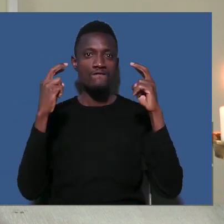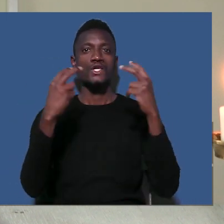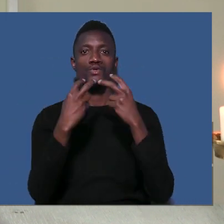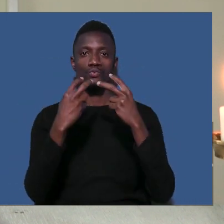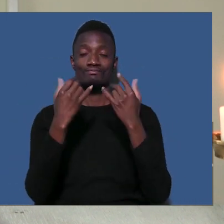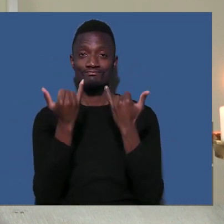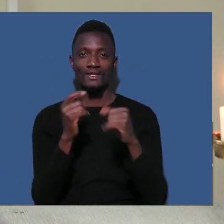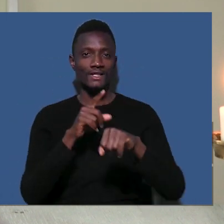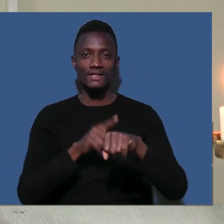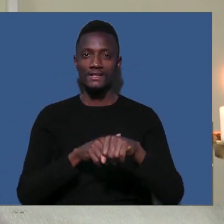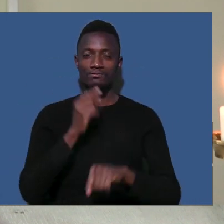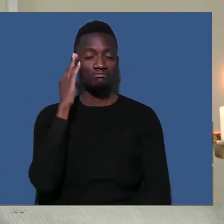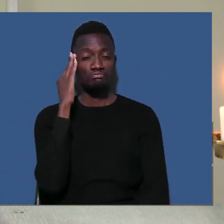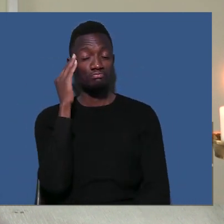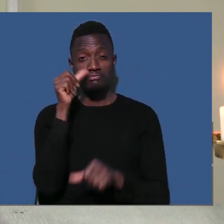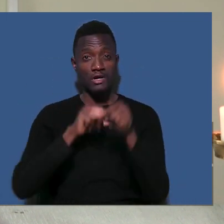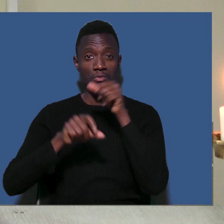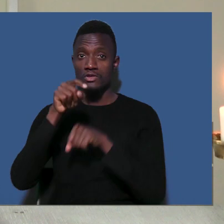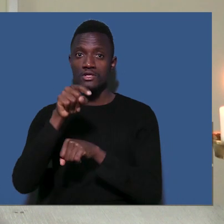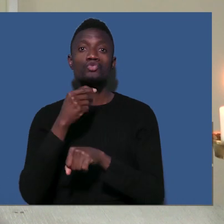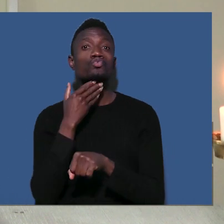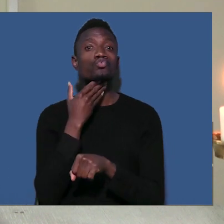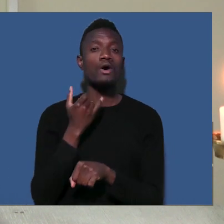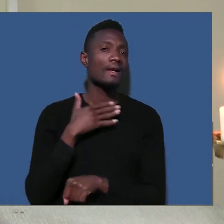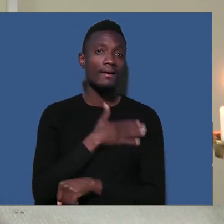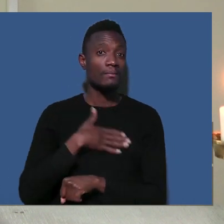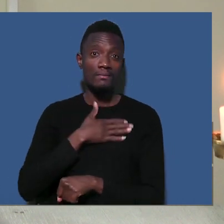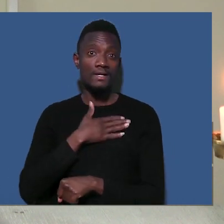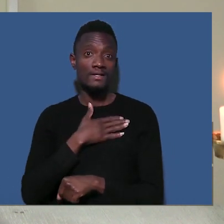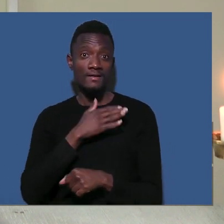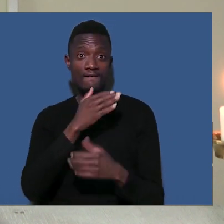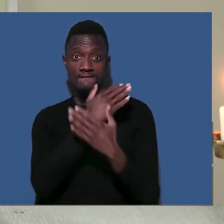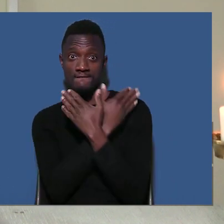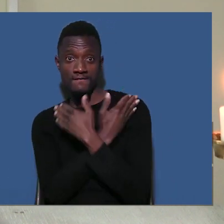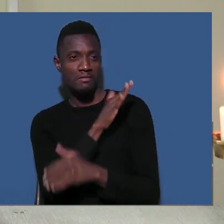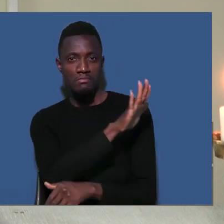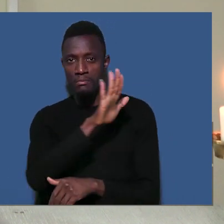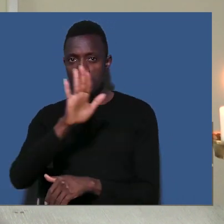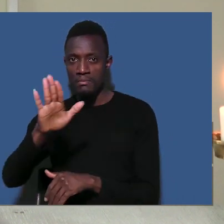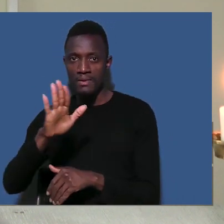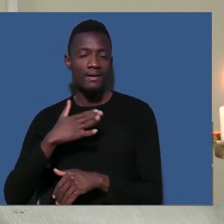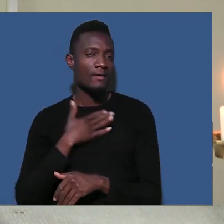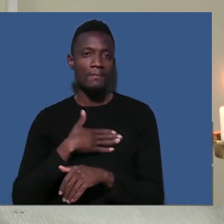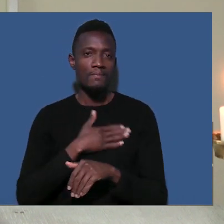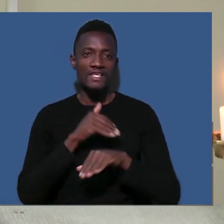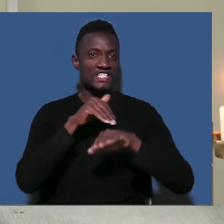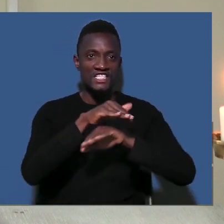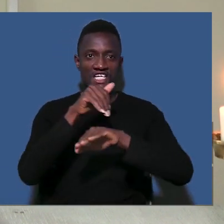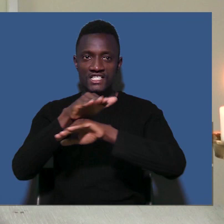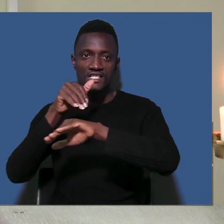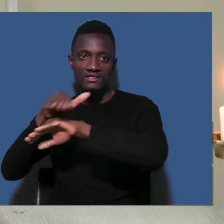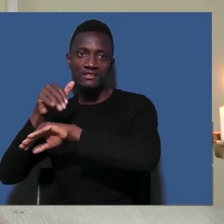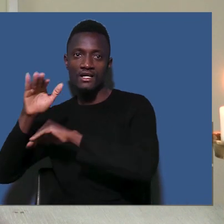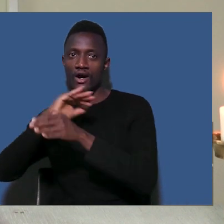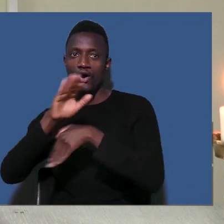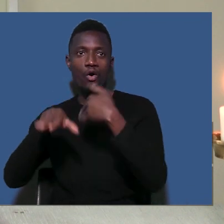on this, I would want to ask you to share it with your friends so that together we may hear what the Lord is telling us.